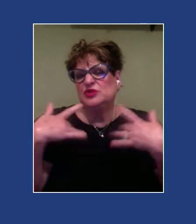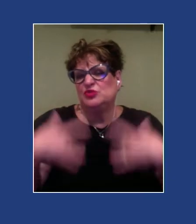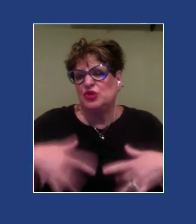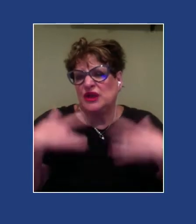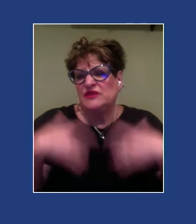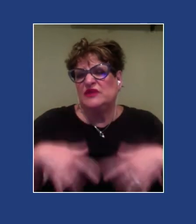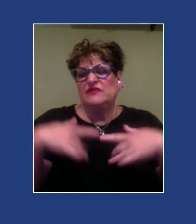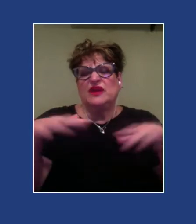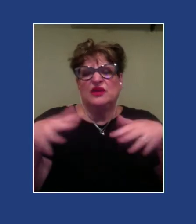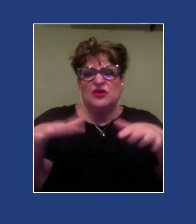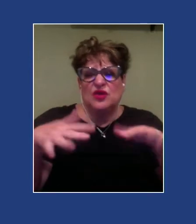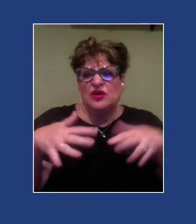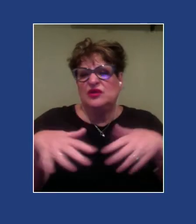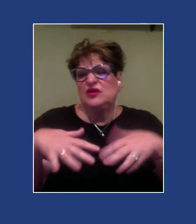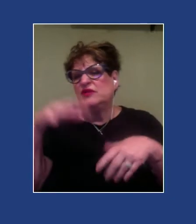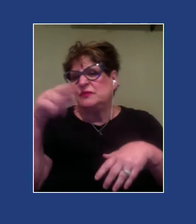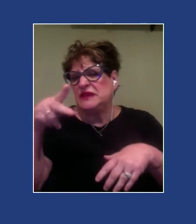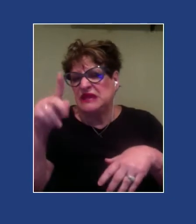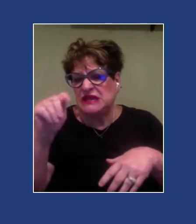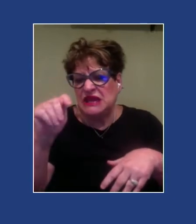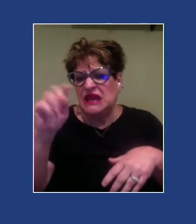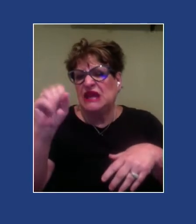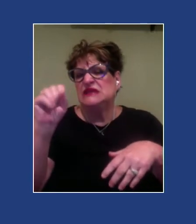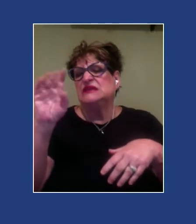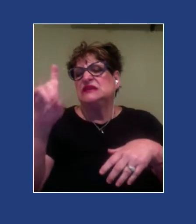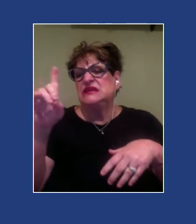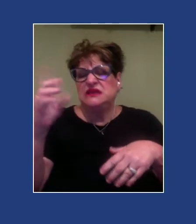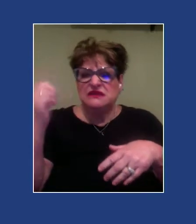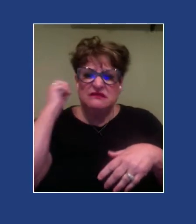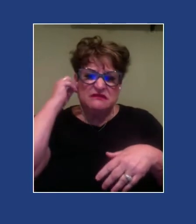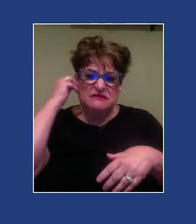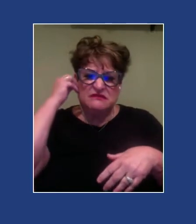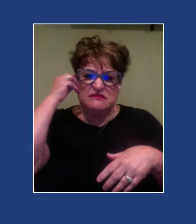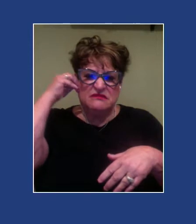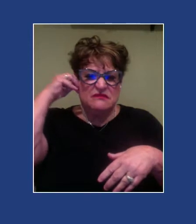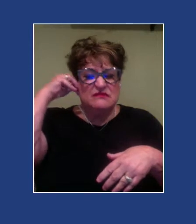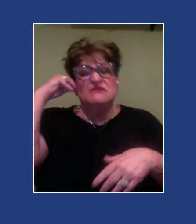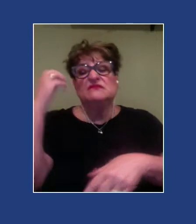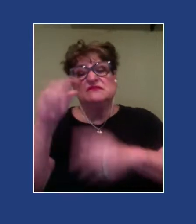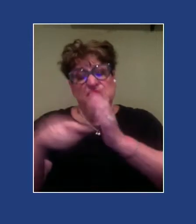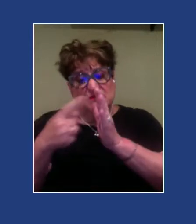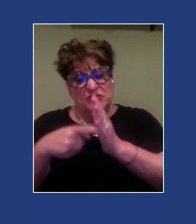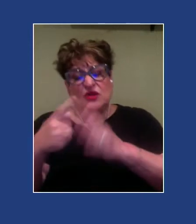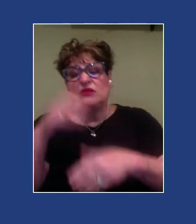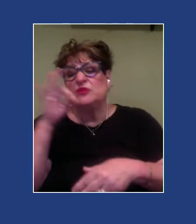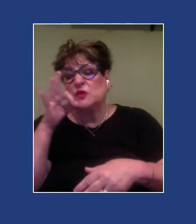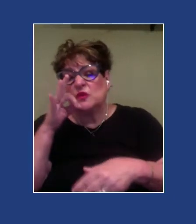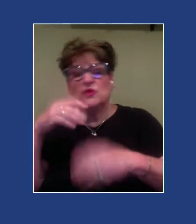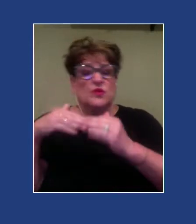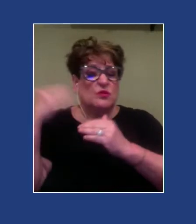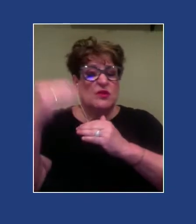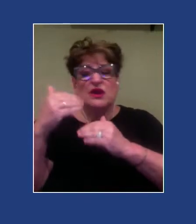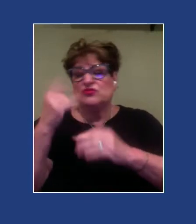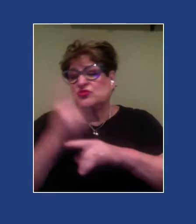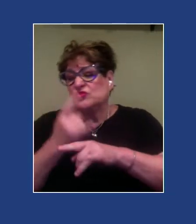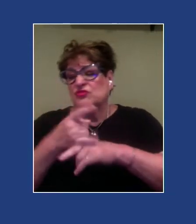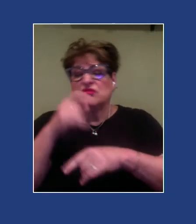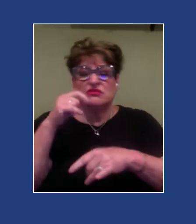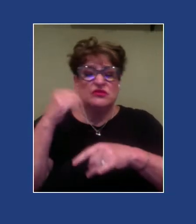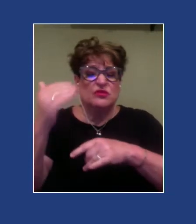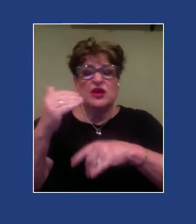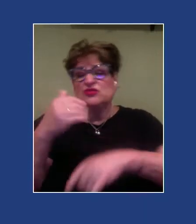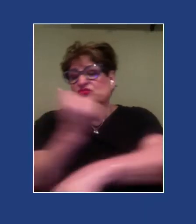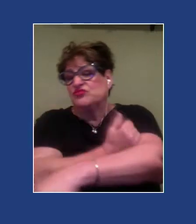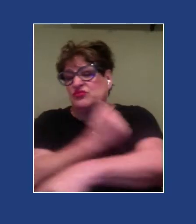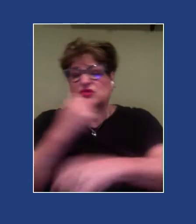anxiety disorders, post-traumatic stress disorder, in some cases substance use disorders, apparently as a way to cope with all this stigma-related